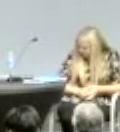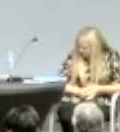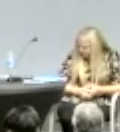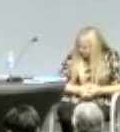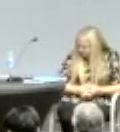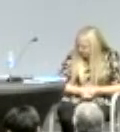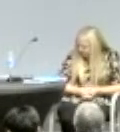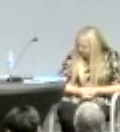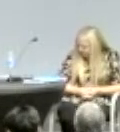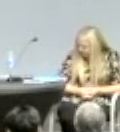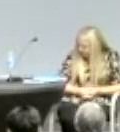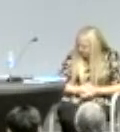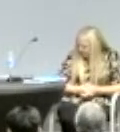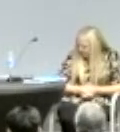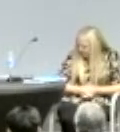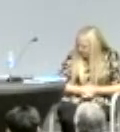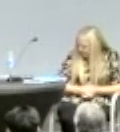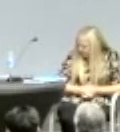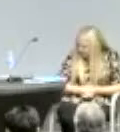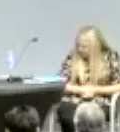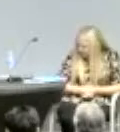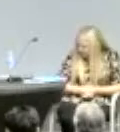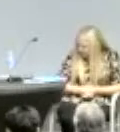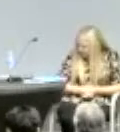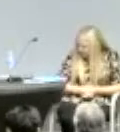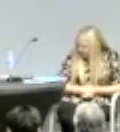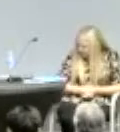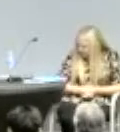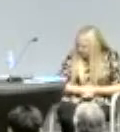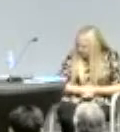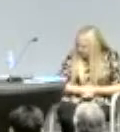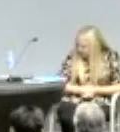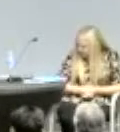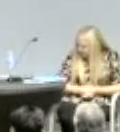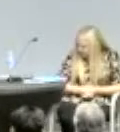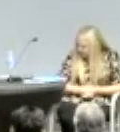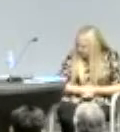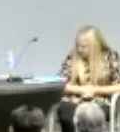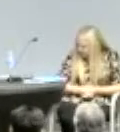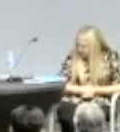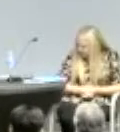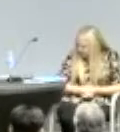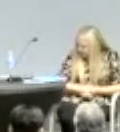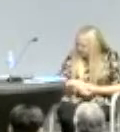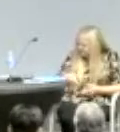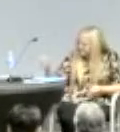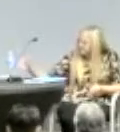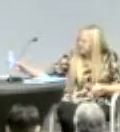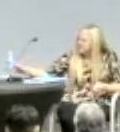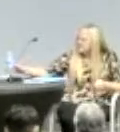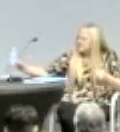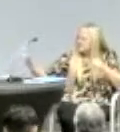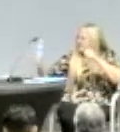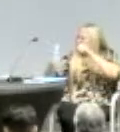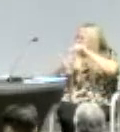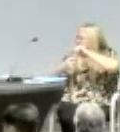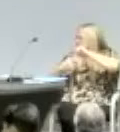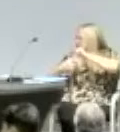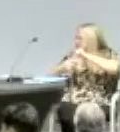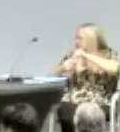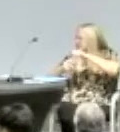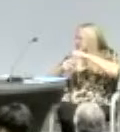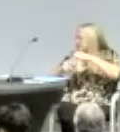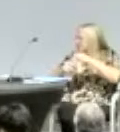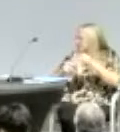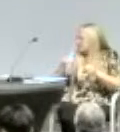gain what's from the Board of Regents. So I feel like that's something that's making sure that we kind of do the due diligence to actually find out and do the research of who's really